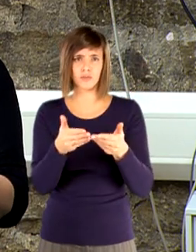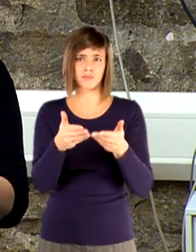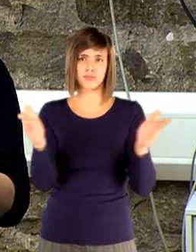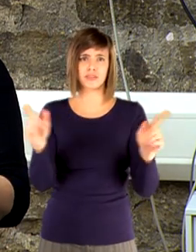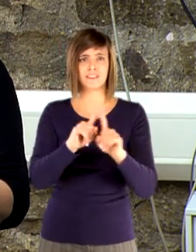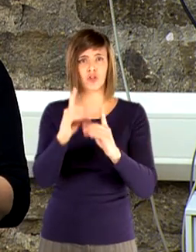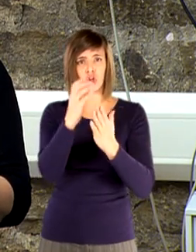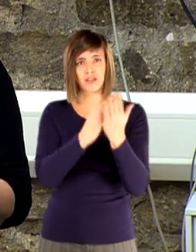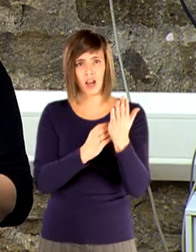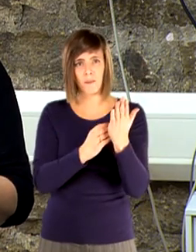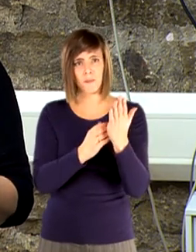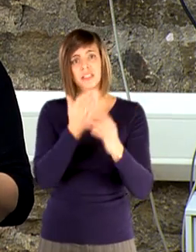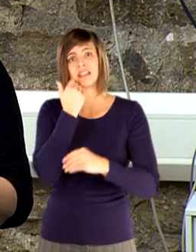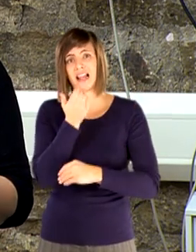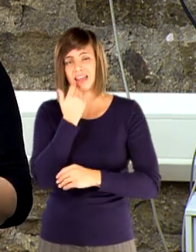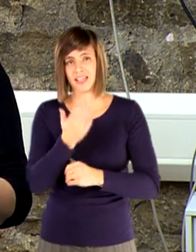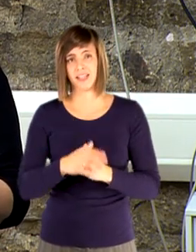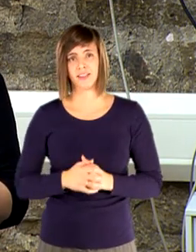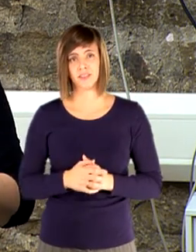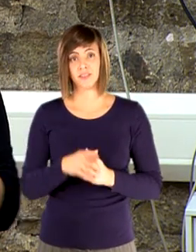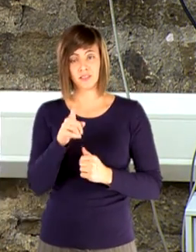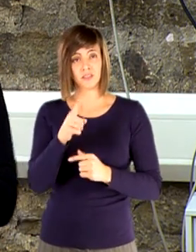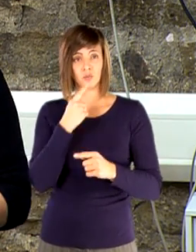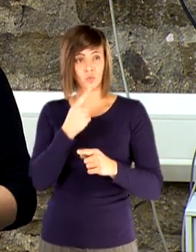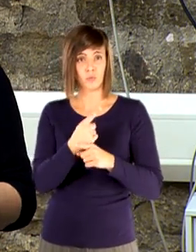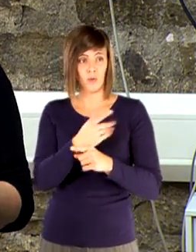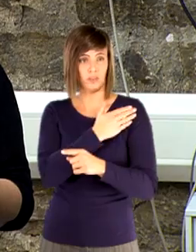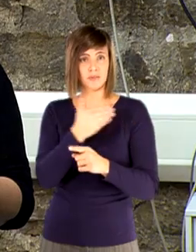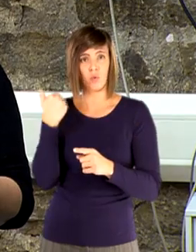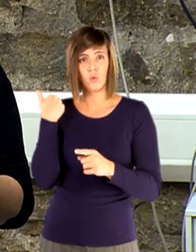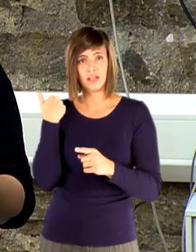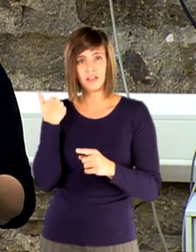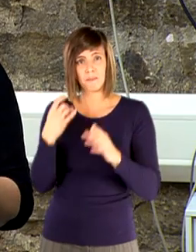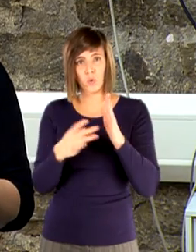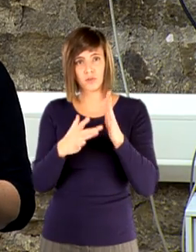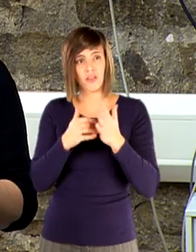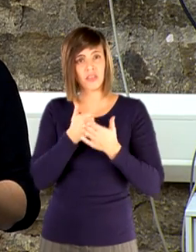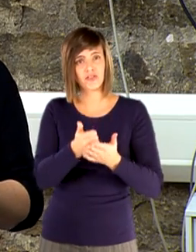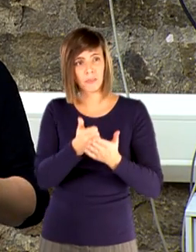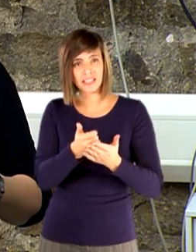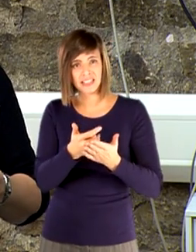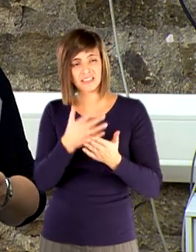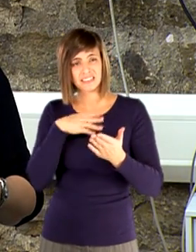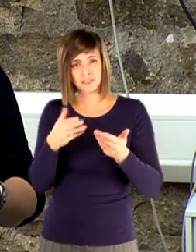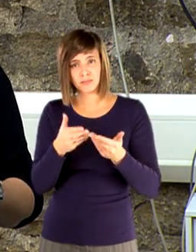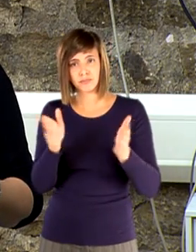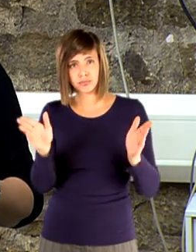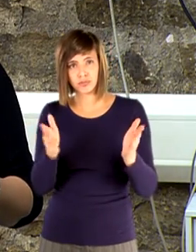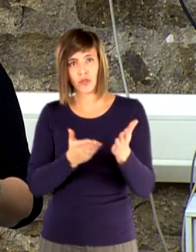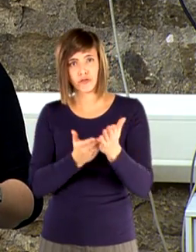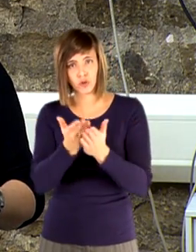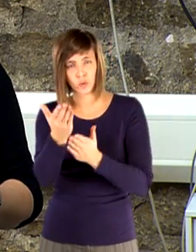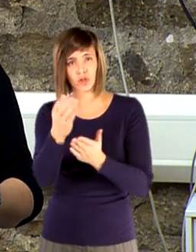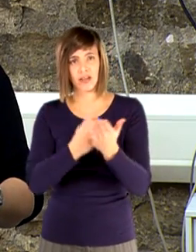on across the whole curriculum on a daily basis. And that's what I was talking about in the first session this morning, that therapy doesn't just stop with the